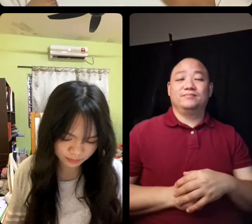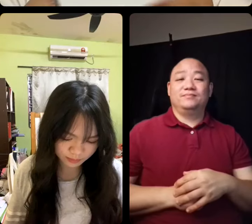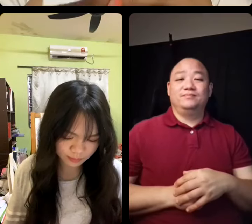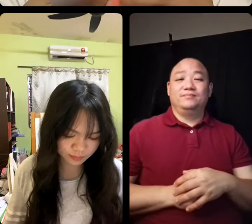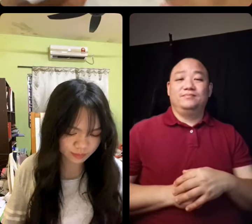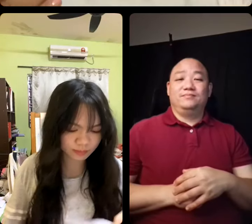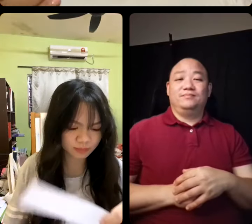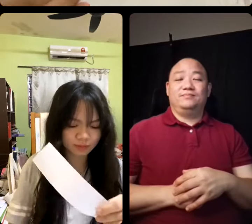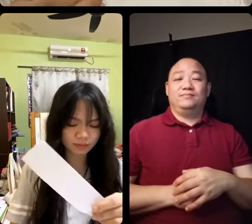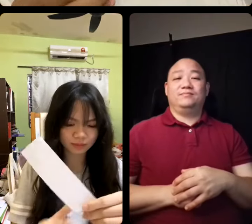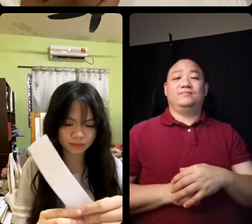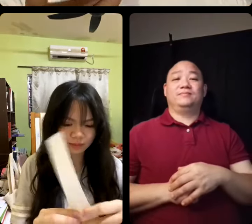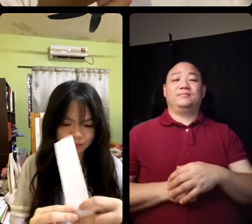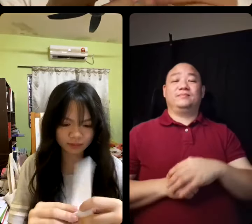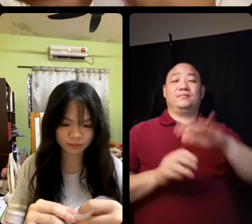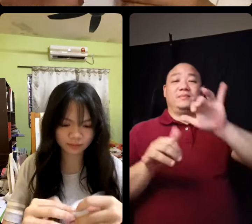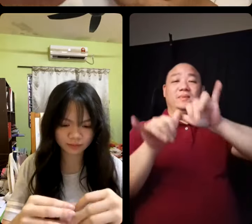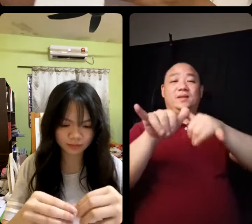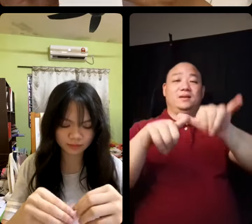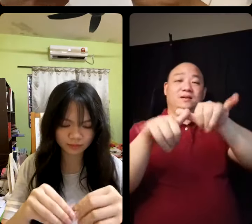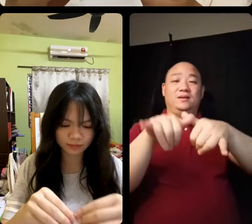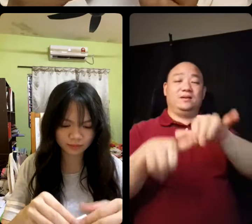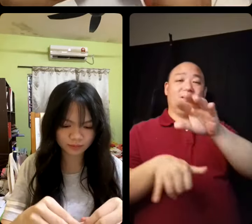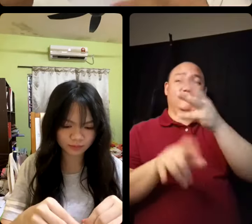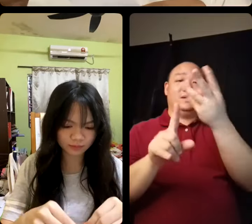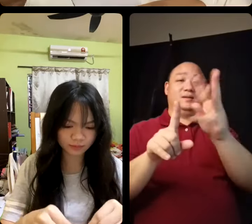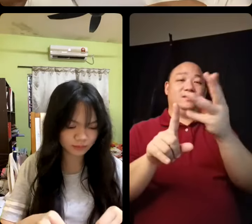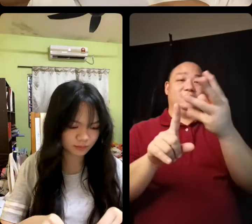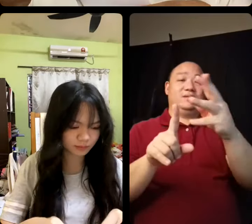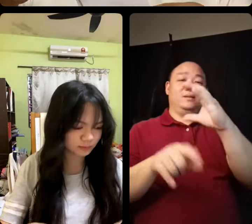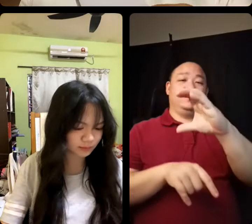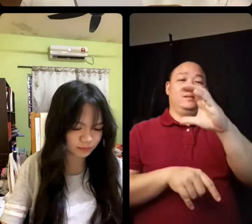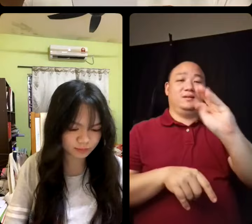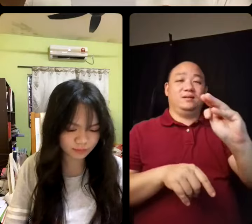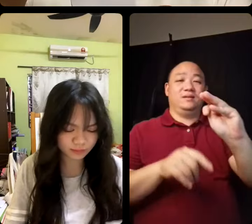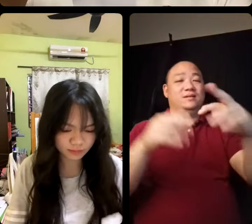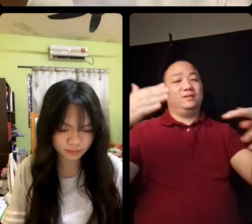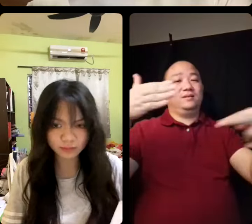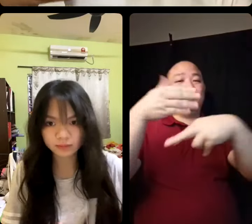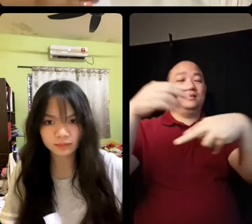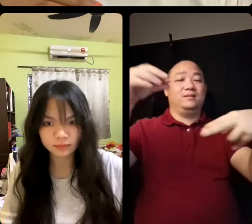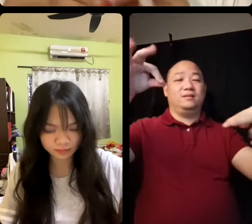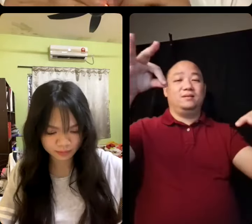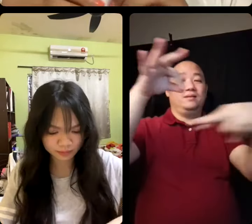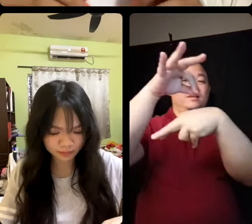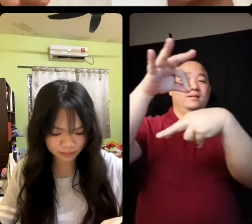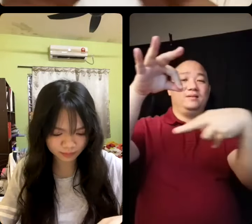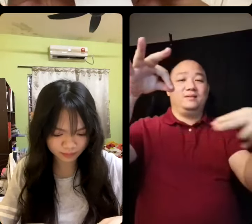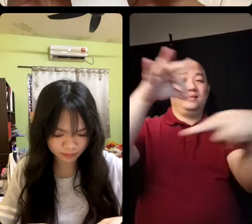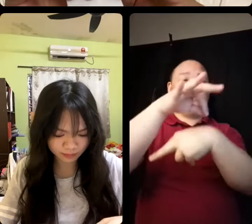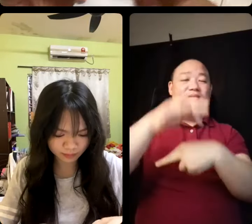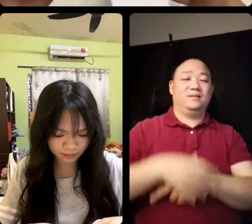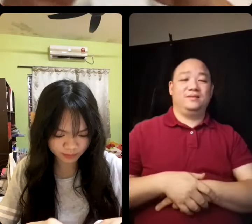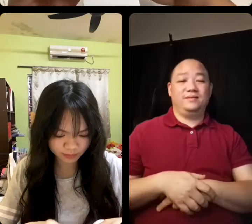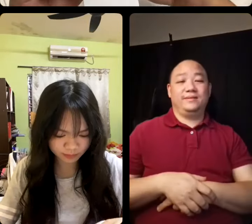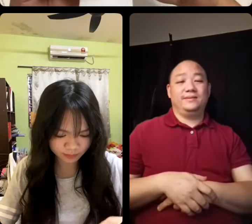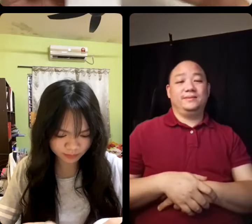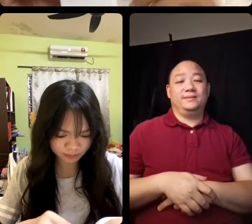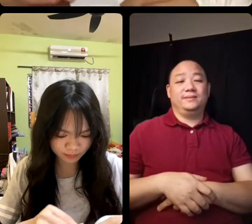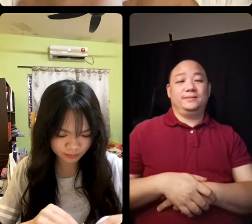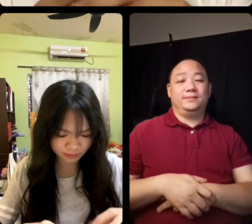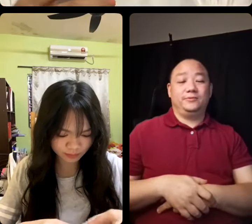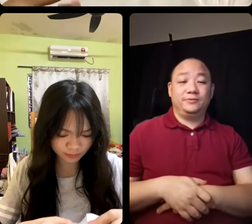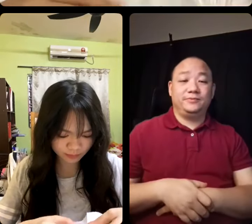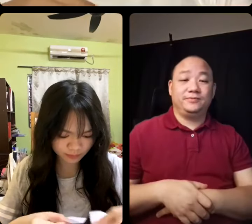off. Alright? So yes, we are using 16 years of our life to sleep. Okay, so